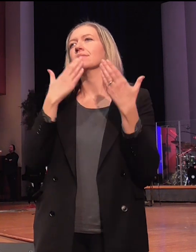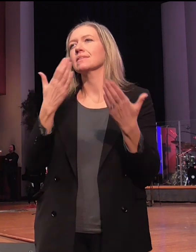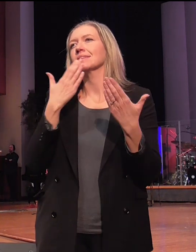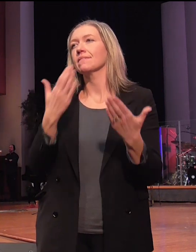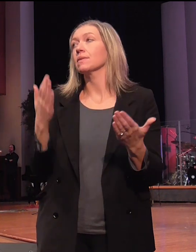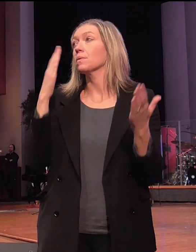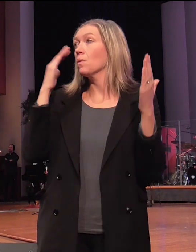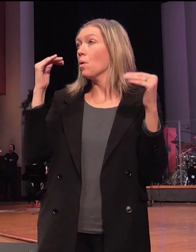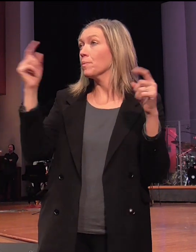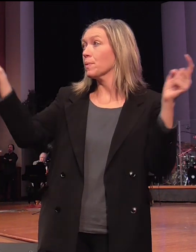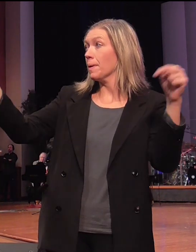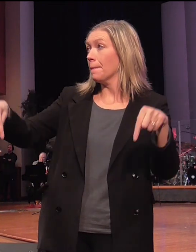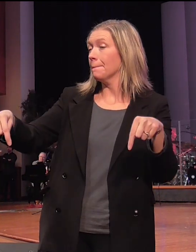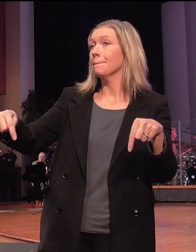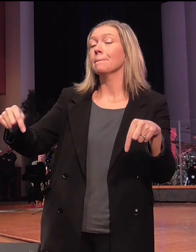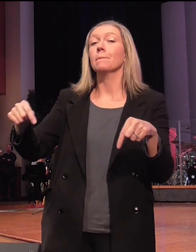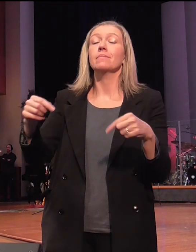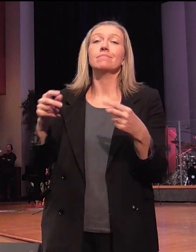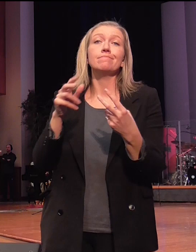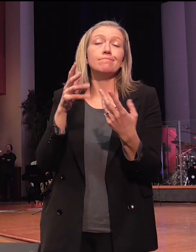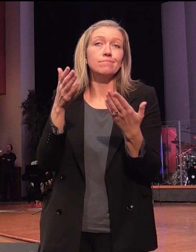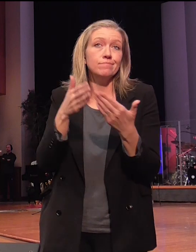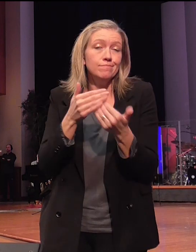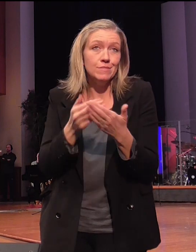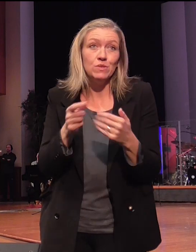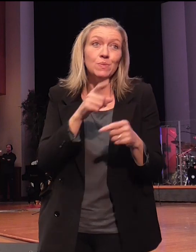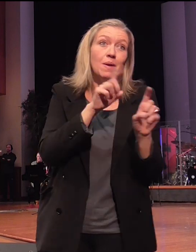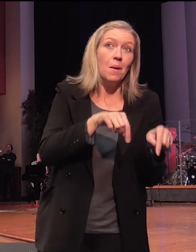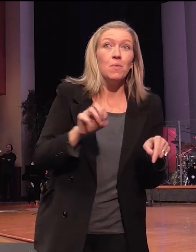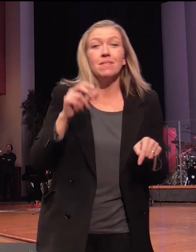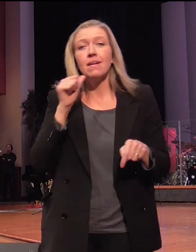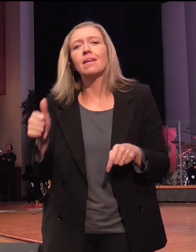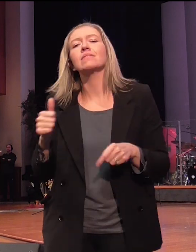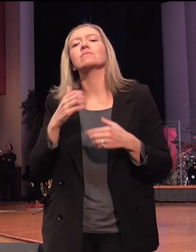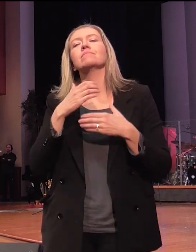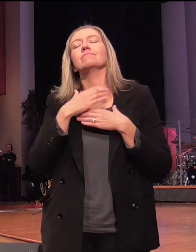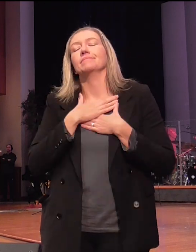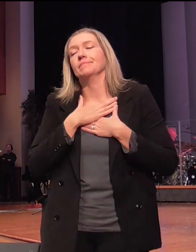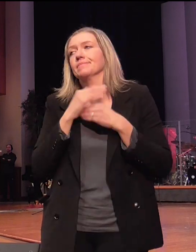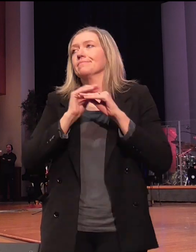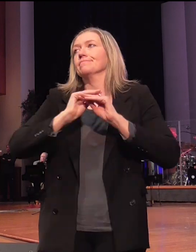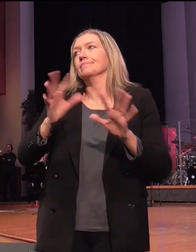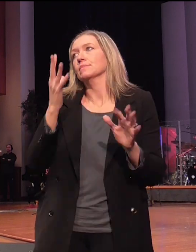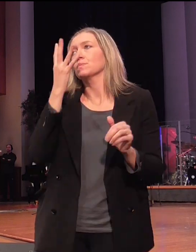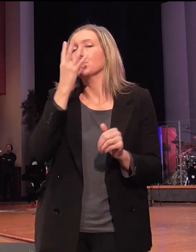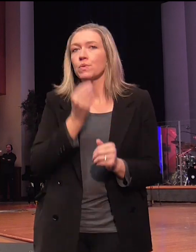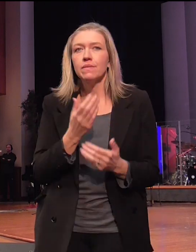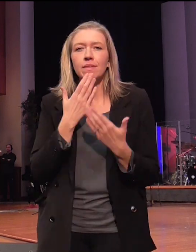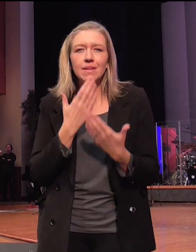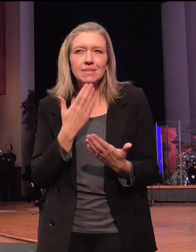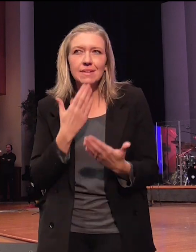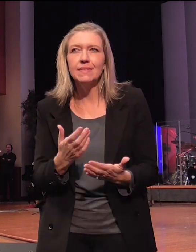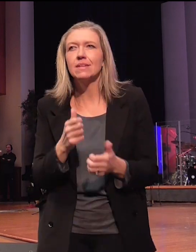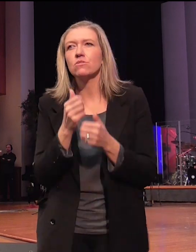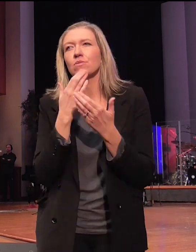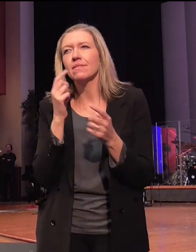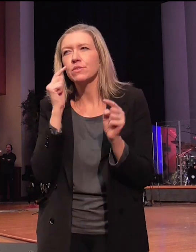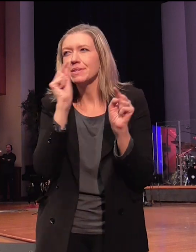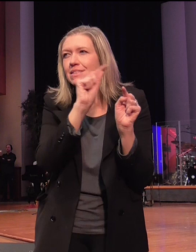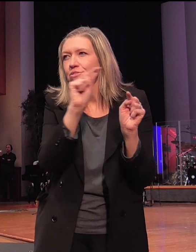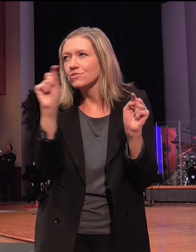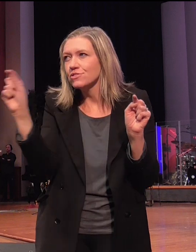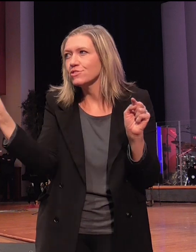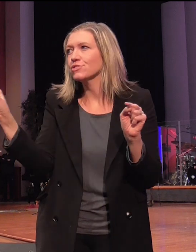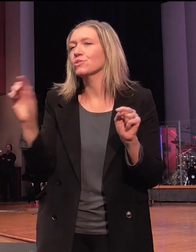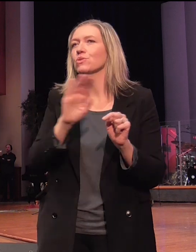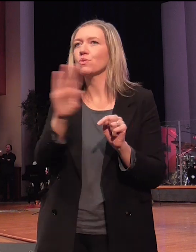you'll be here with us, and whether you will or not, we want you to know that we wish you a beautiful Thanksgiving. We are grateful for each one of you and for the